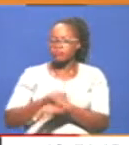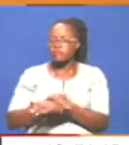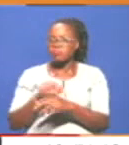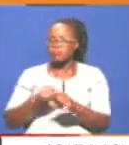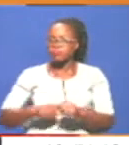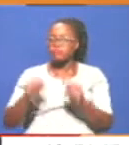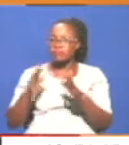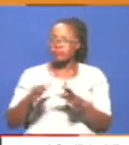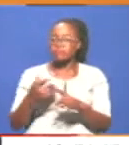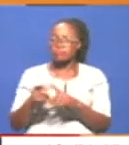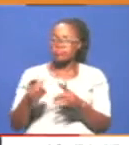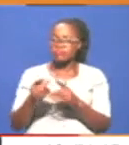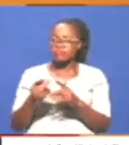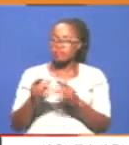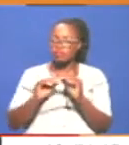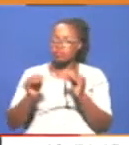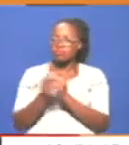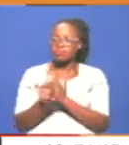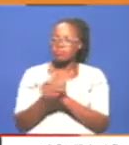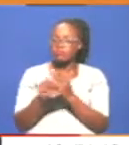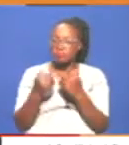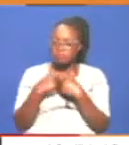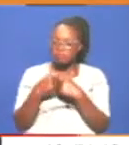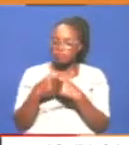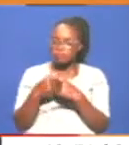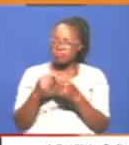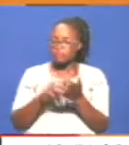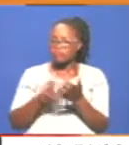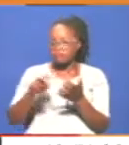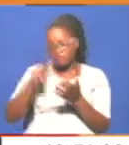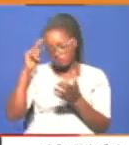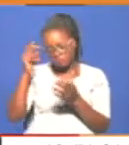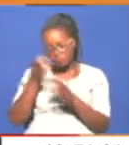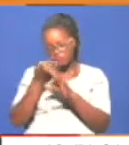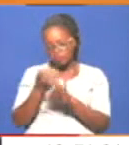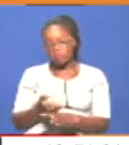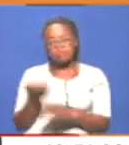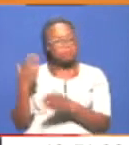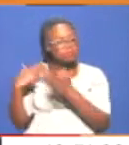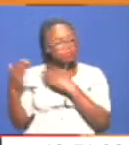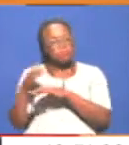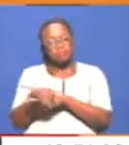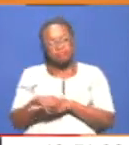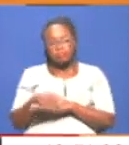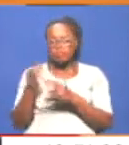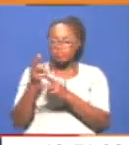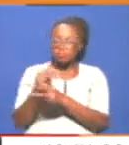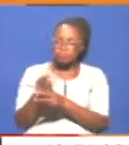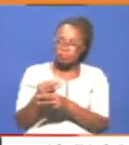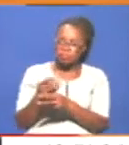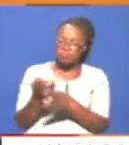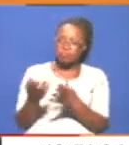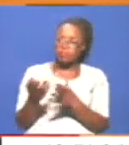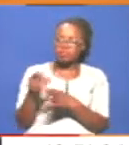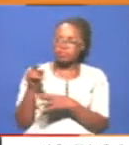have the teaching attributes, you cannot transfer that knowledge to the youngsters. So whether you are teaching history, English, mathematics,